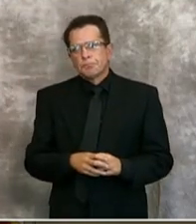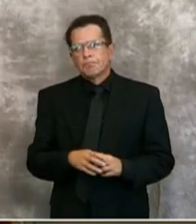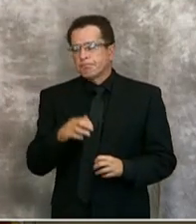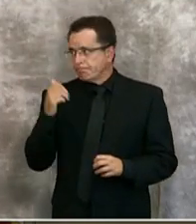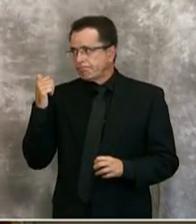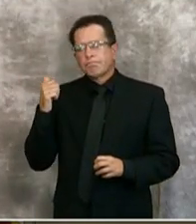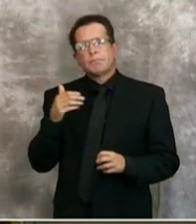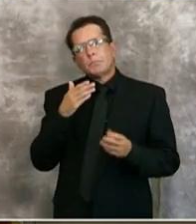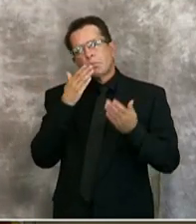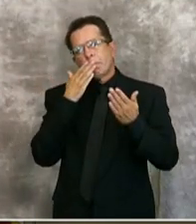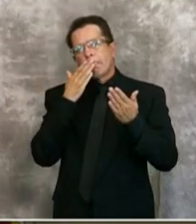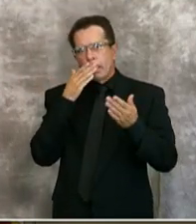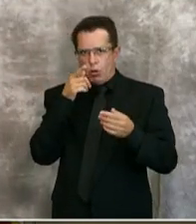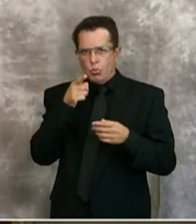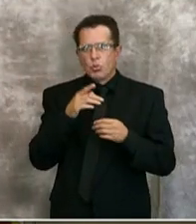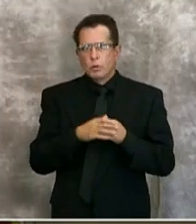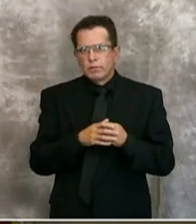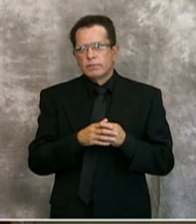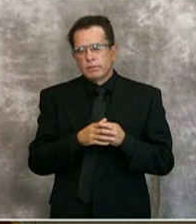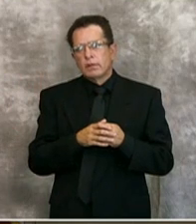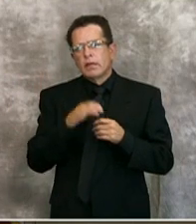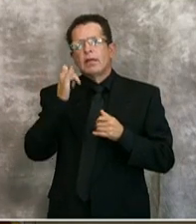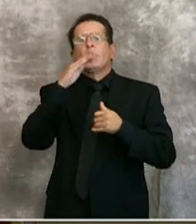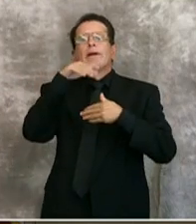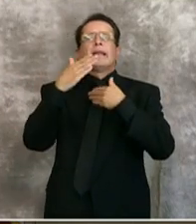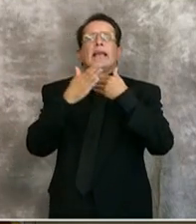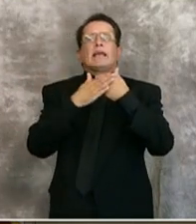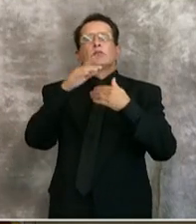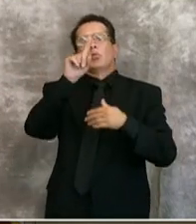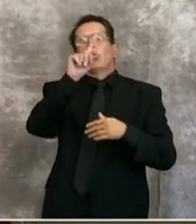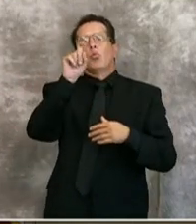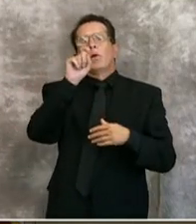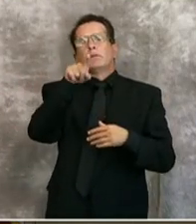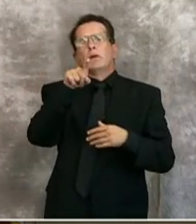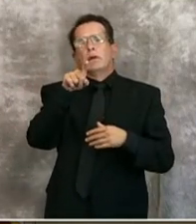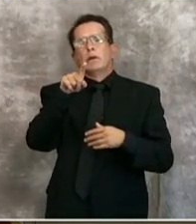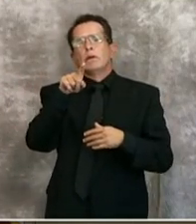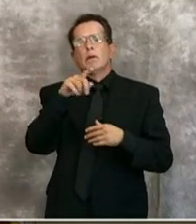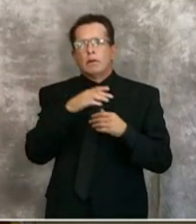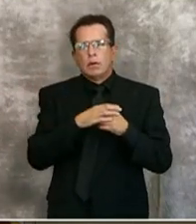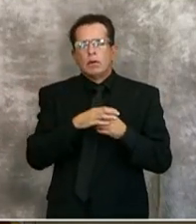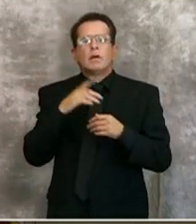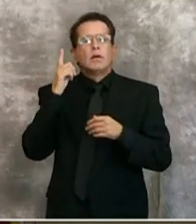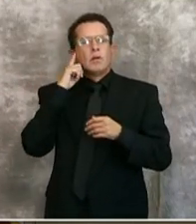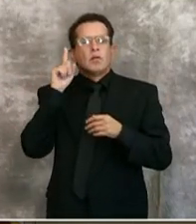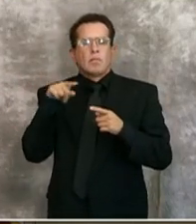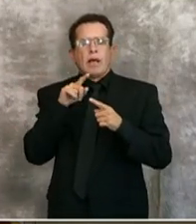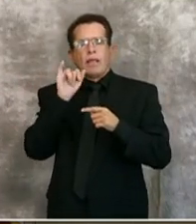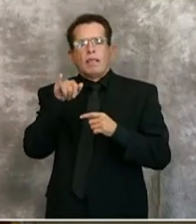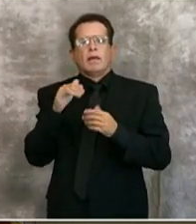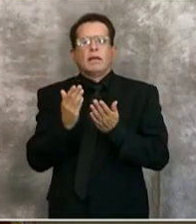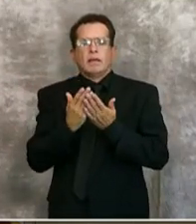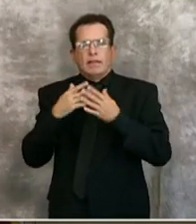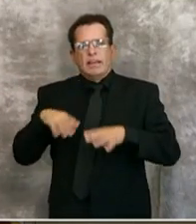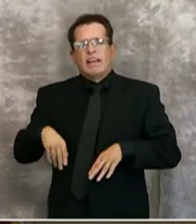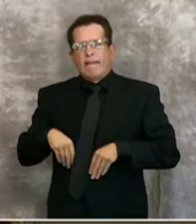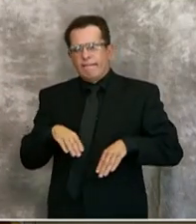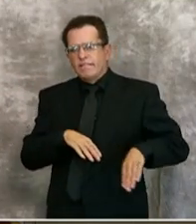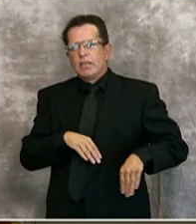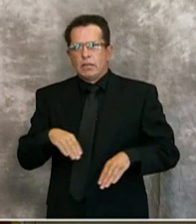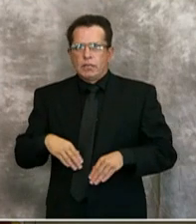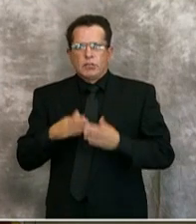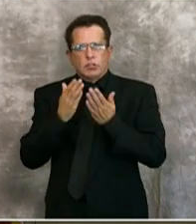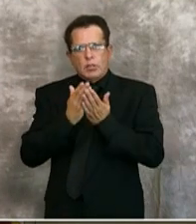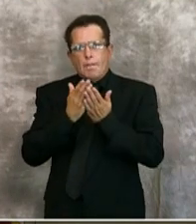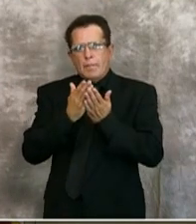Thank you, Supervisor. This next question deals with the very tragic fire on the Bonham Richard. And we're very fortunate to have